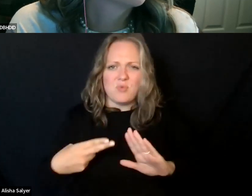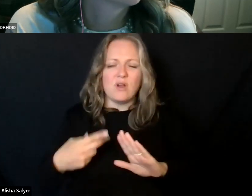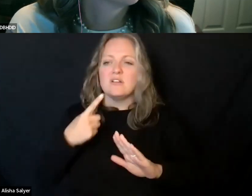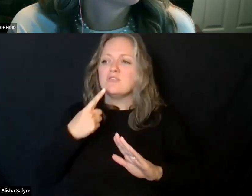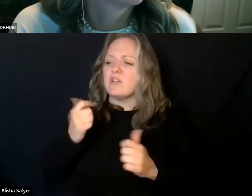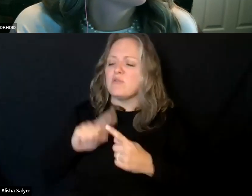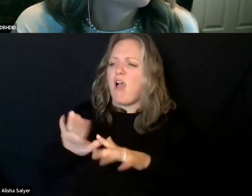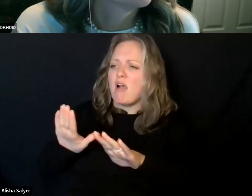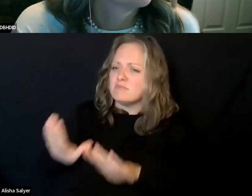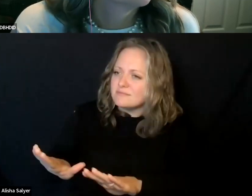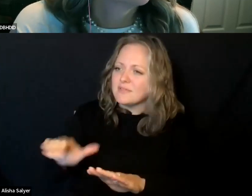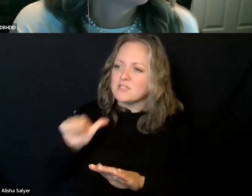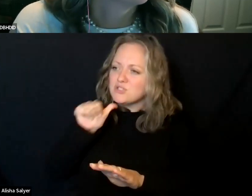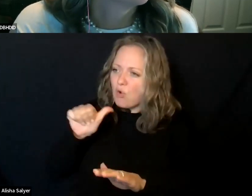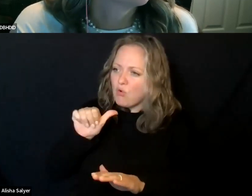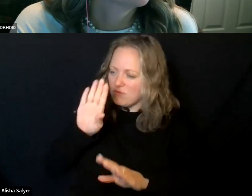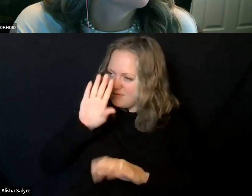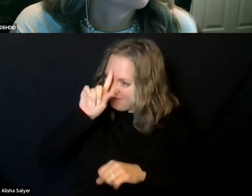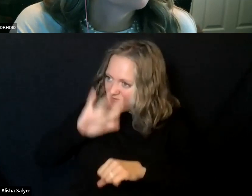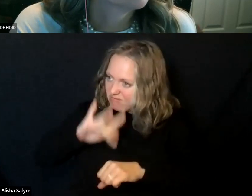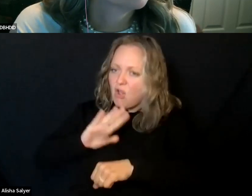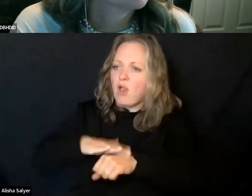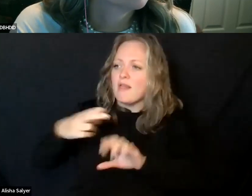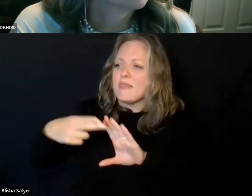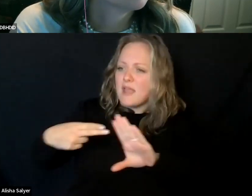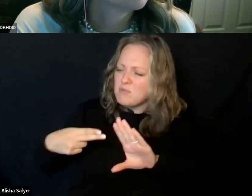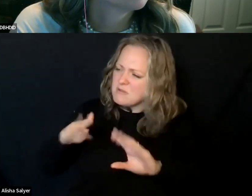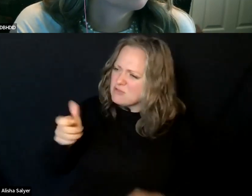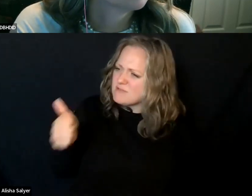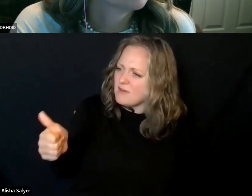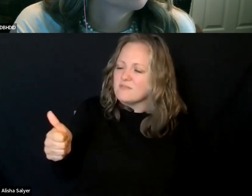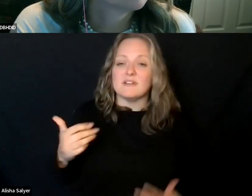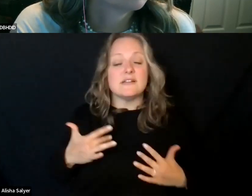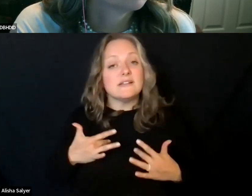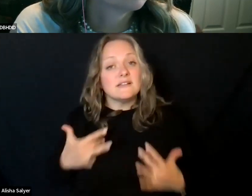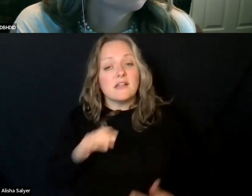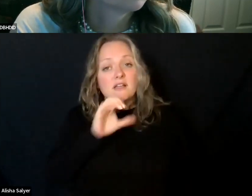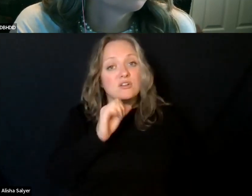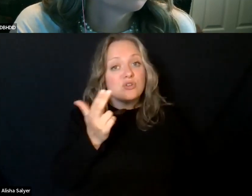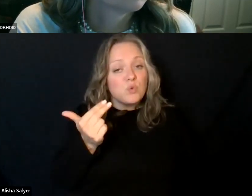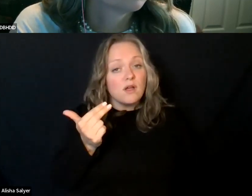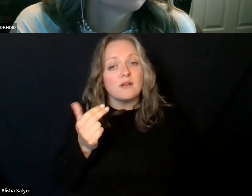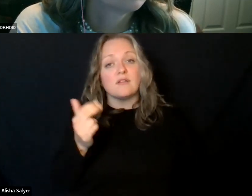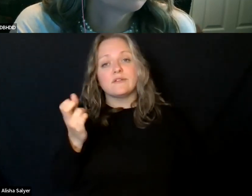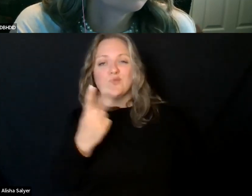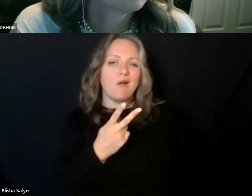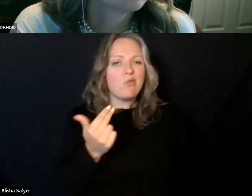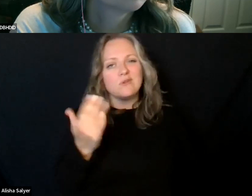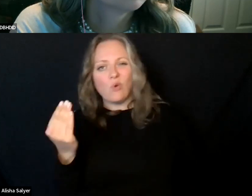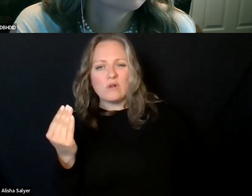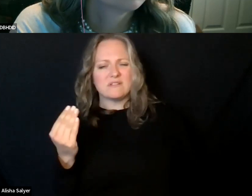labels, just be you. Especially, 12, 13, 14-year-olds. That seems to be something I've seen in the therapy